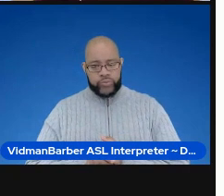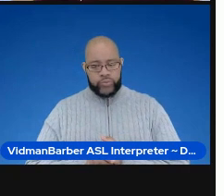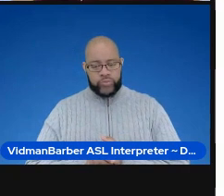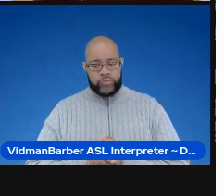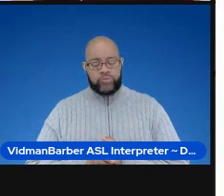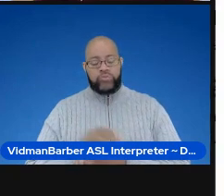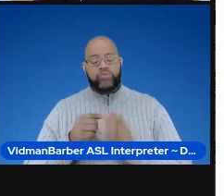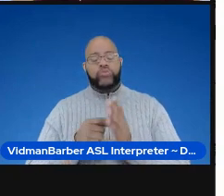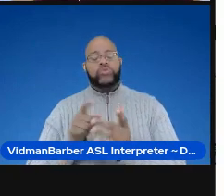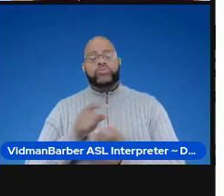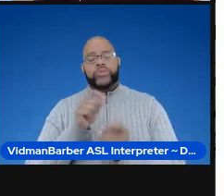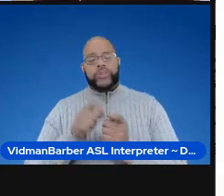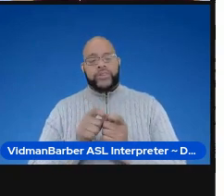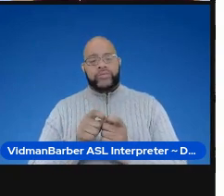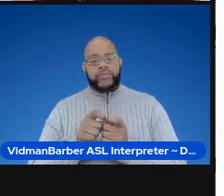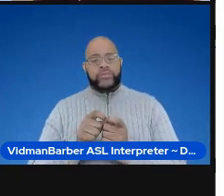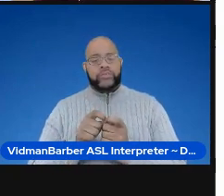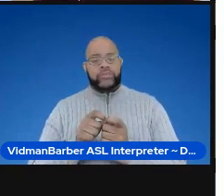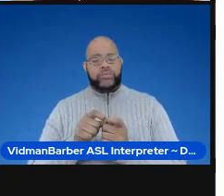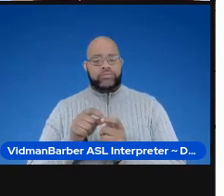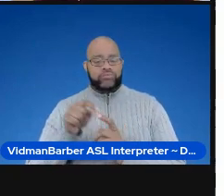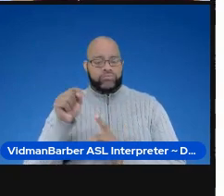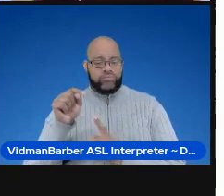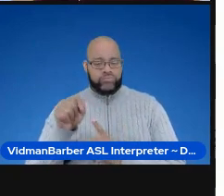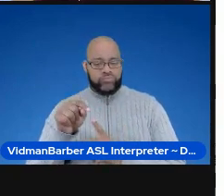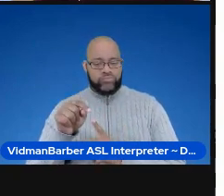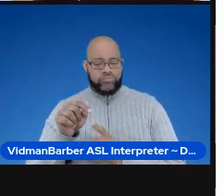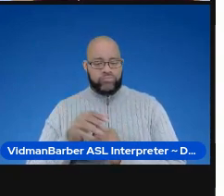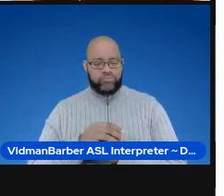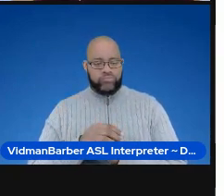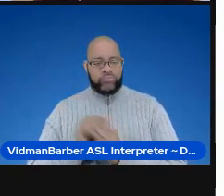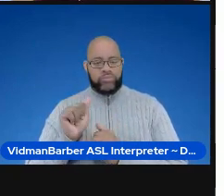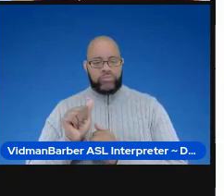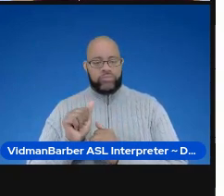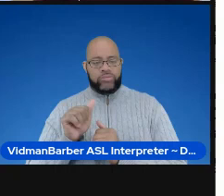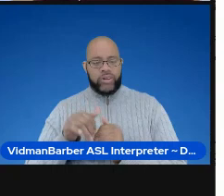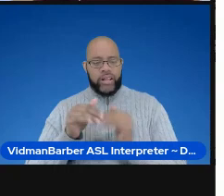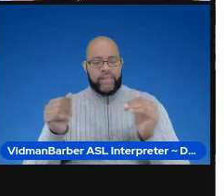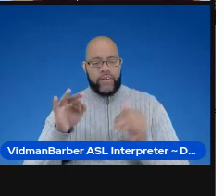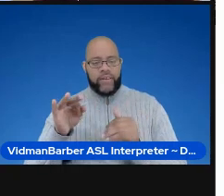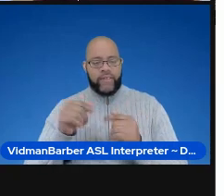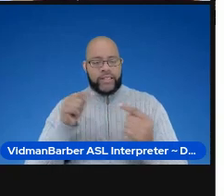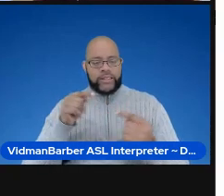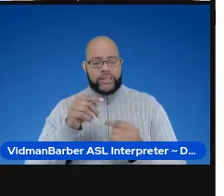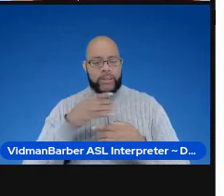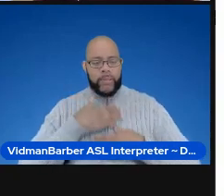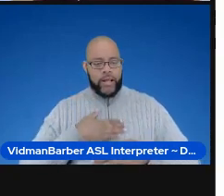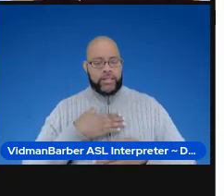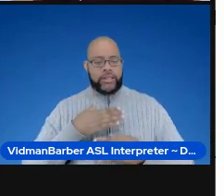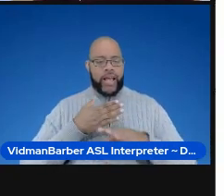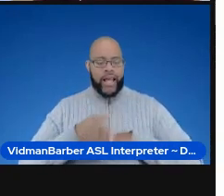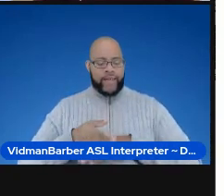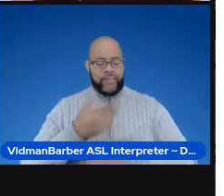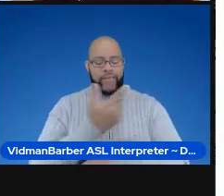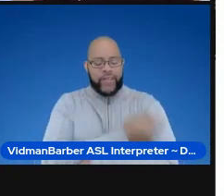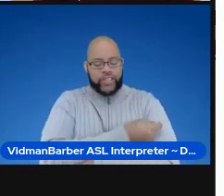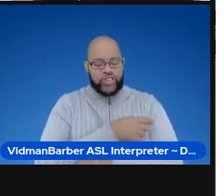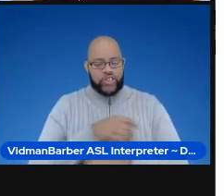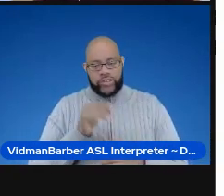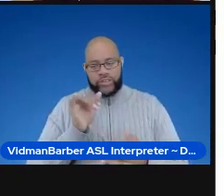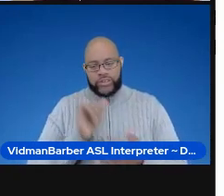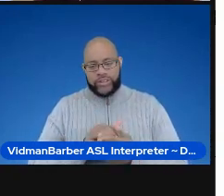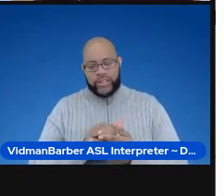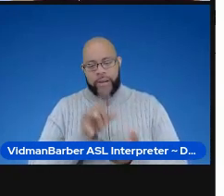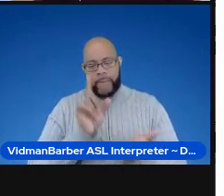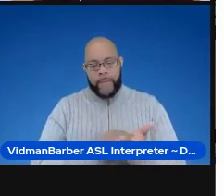of particular HLA classical alleles were associated with the level of antibody post-vaccination. And this was